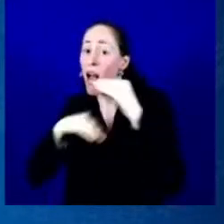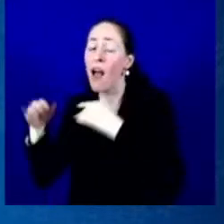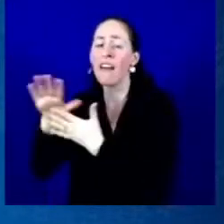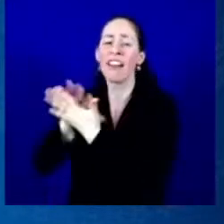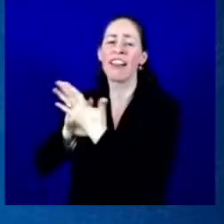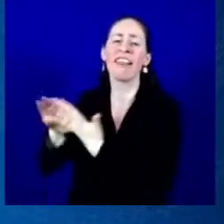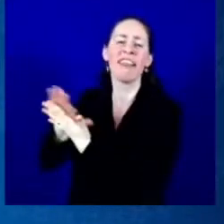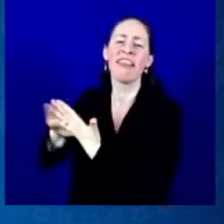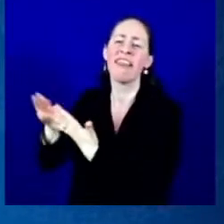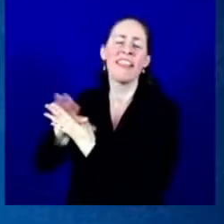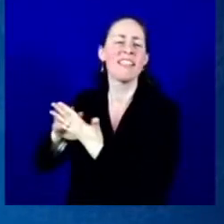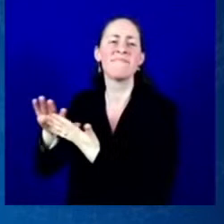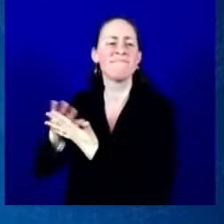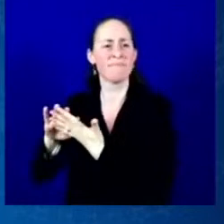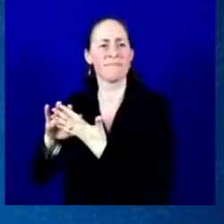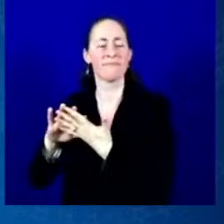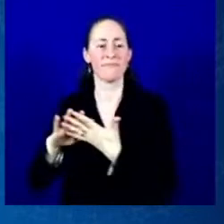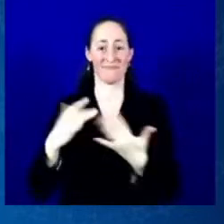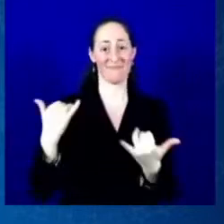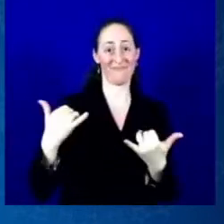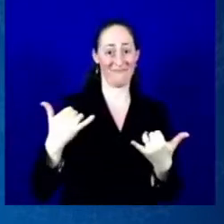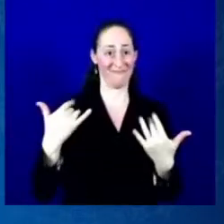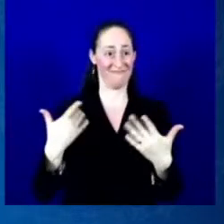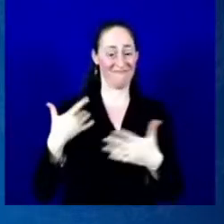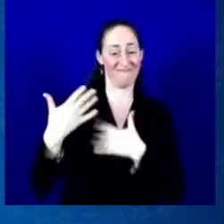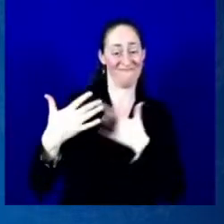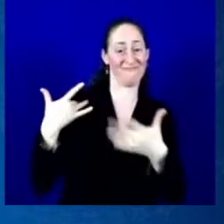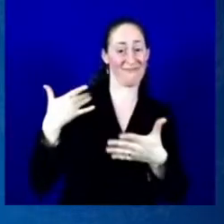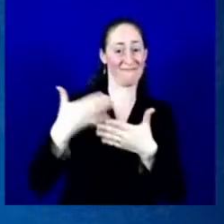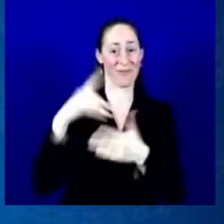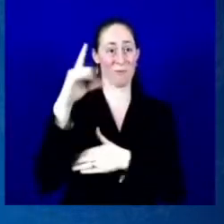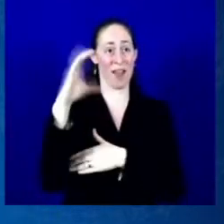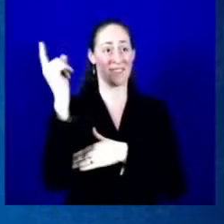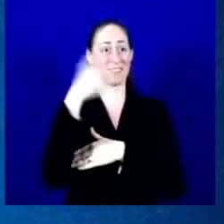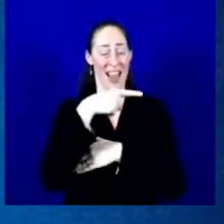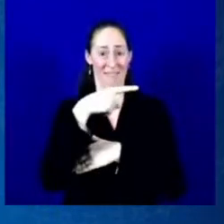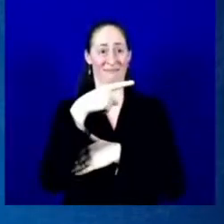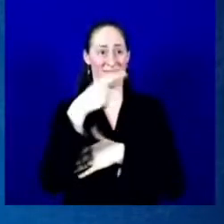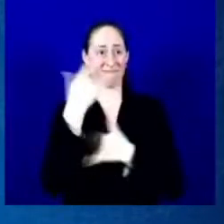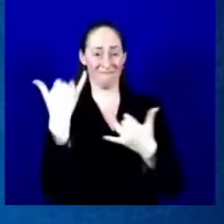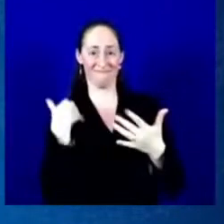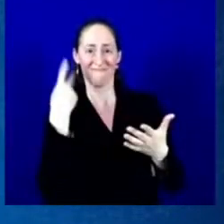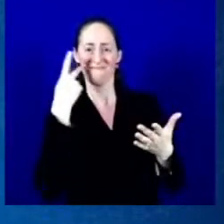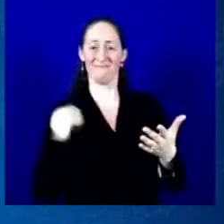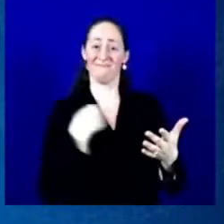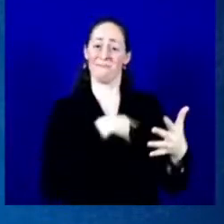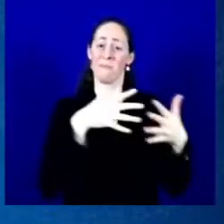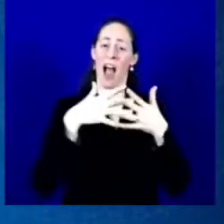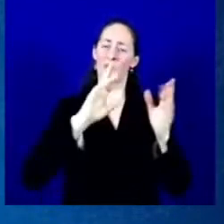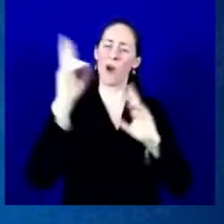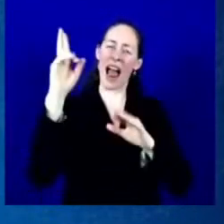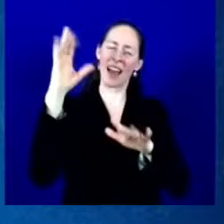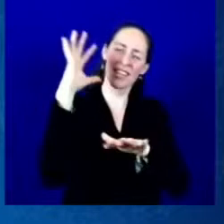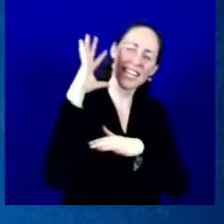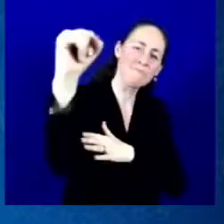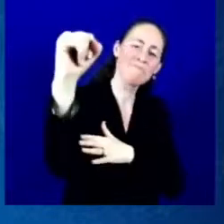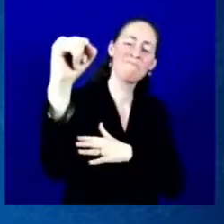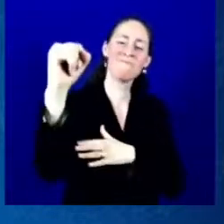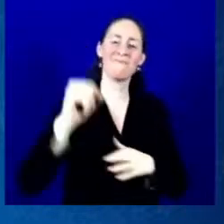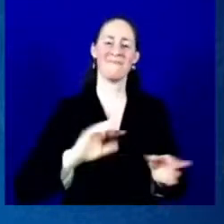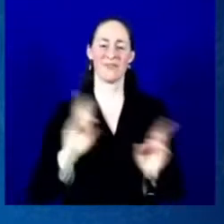renewal, America is ready for a takeoff, in my view. We're working again, dreaming